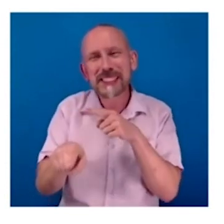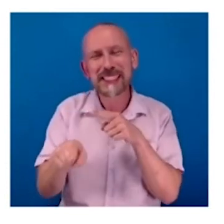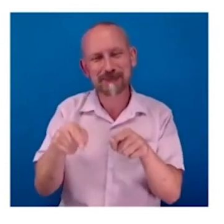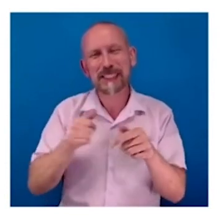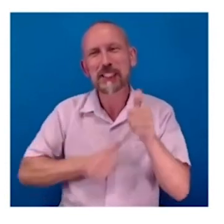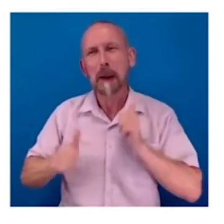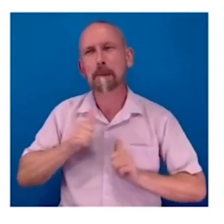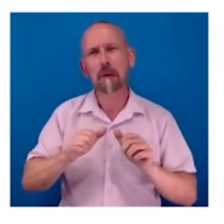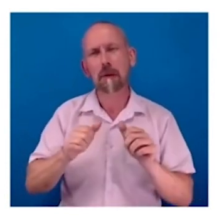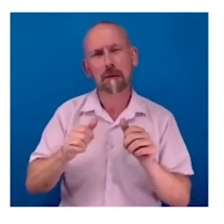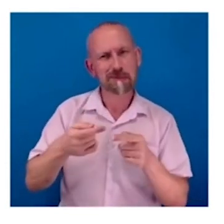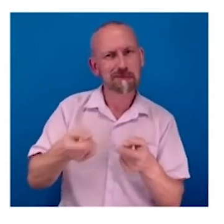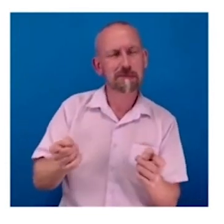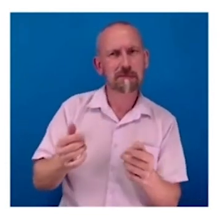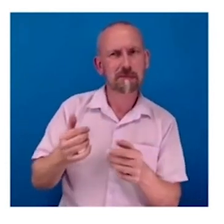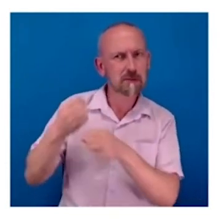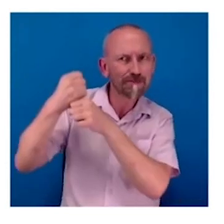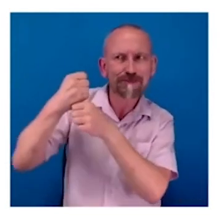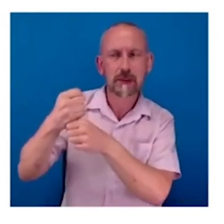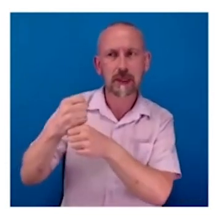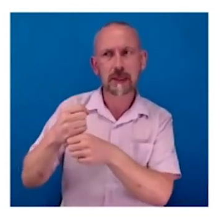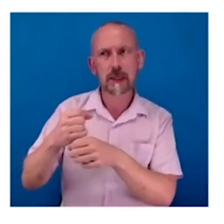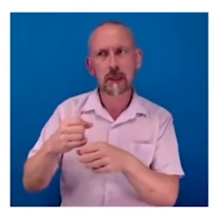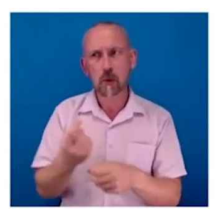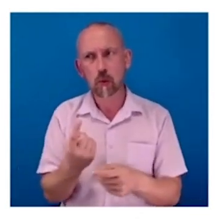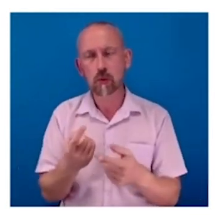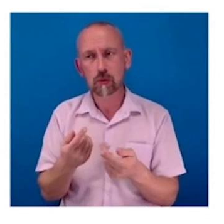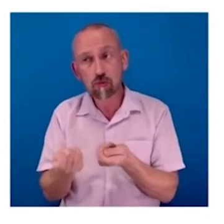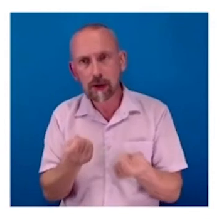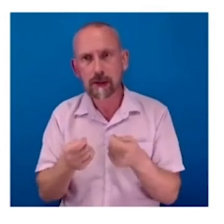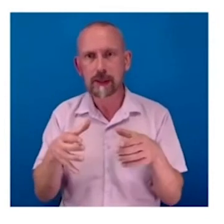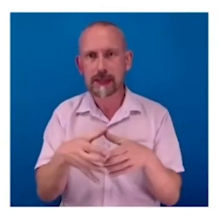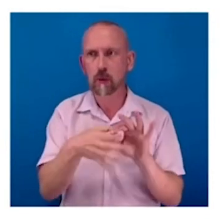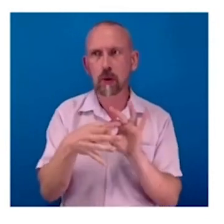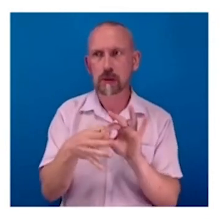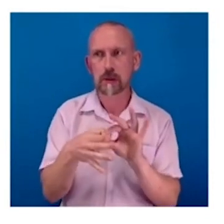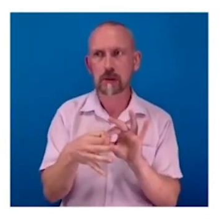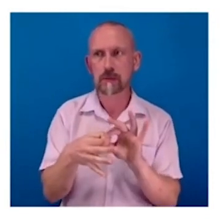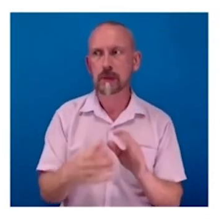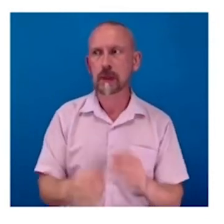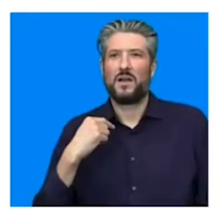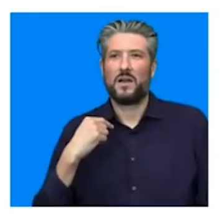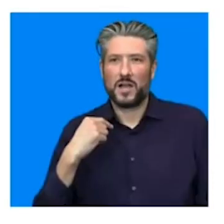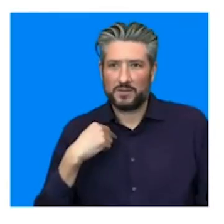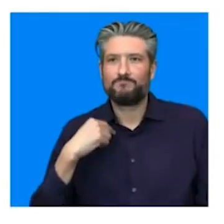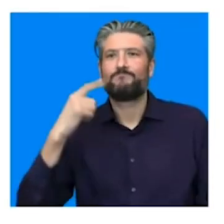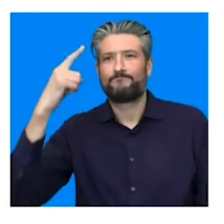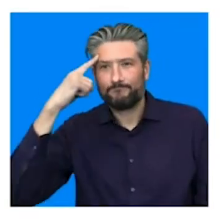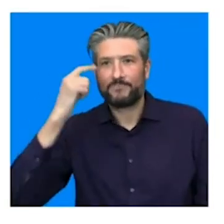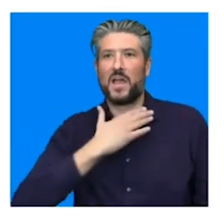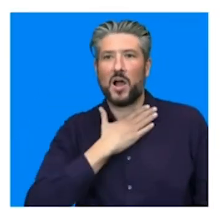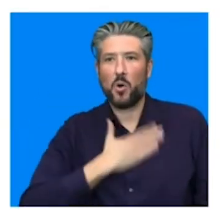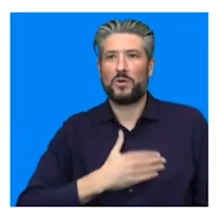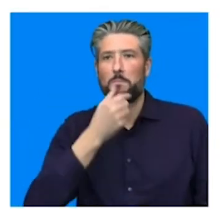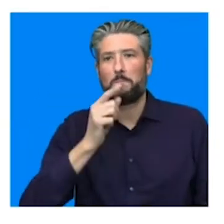with the people running the champions networks. Yeah, I think I want people to shout out if they think they've got a group already that's something similar like this.